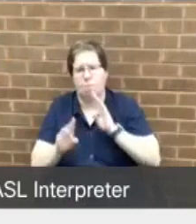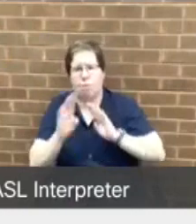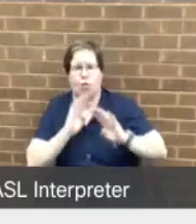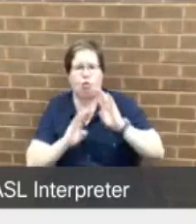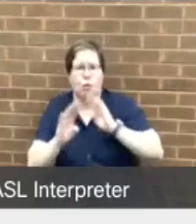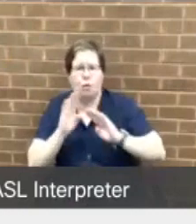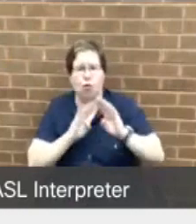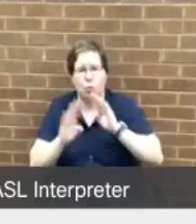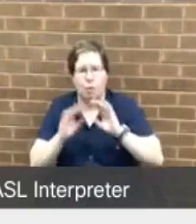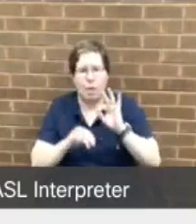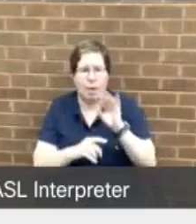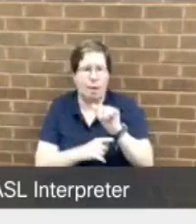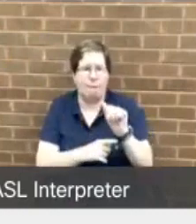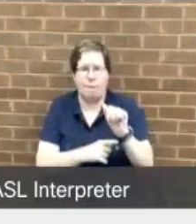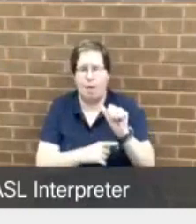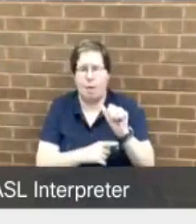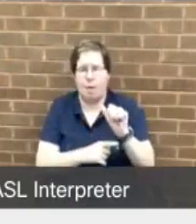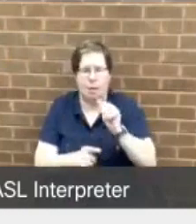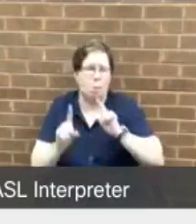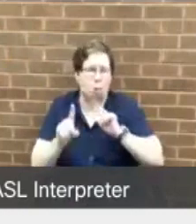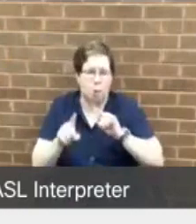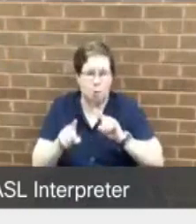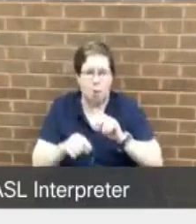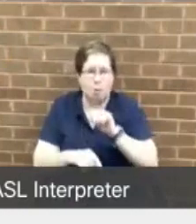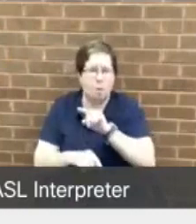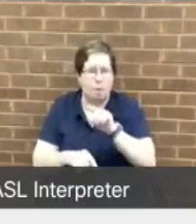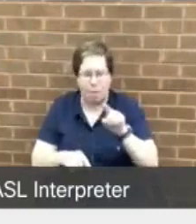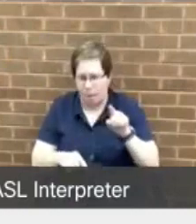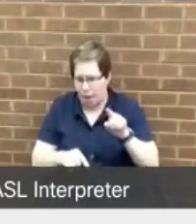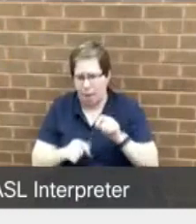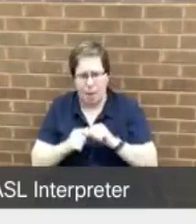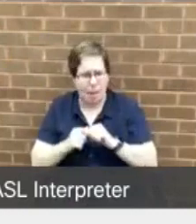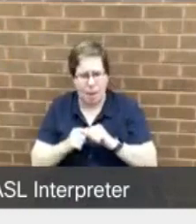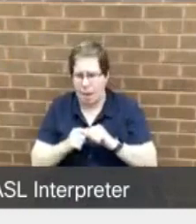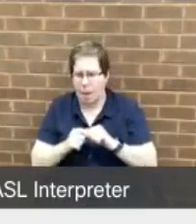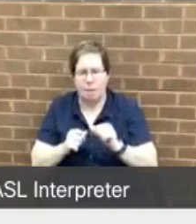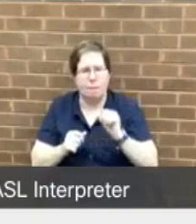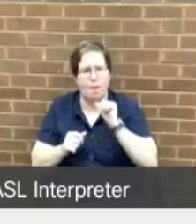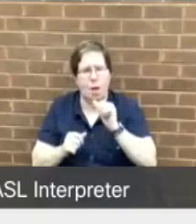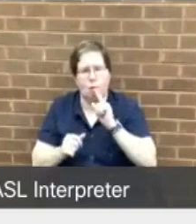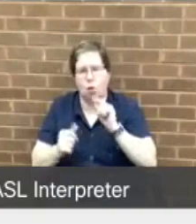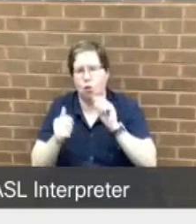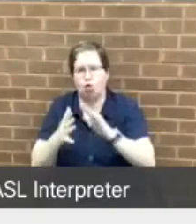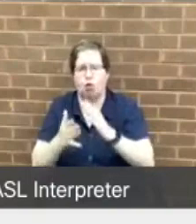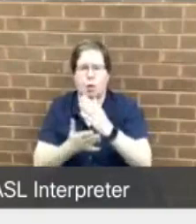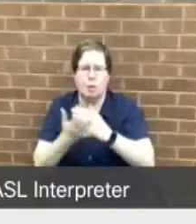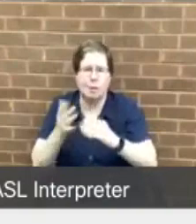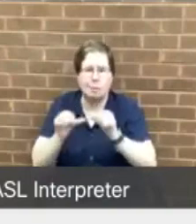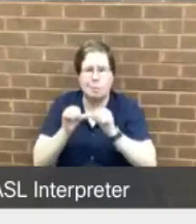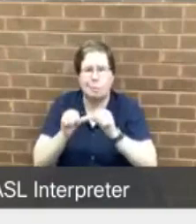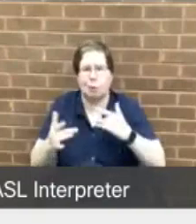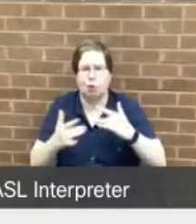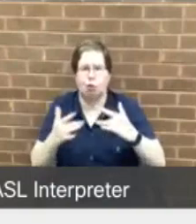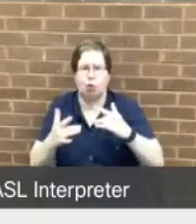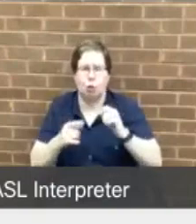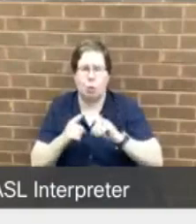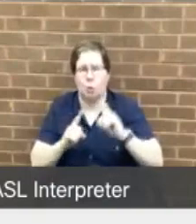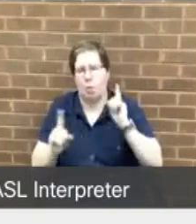that FAA has not been responsive, that the feds have not really addressed some of the ongoing concerns that we've